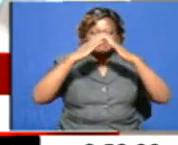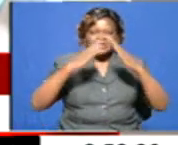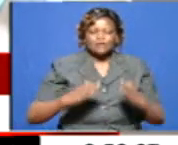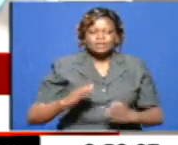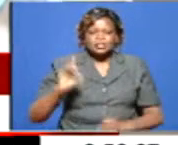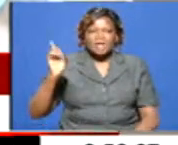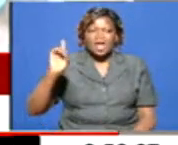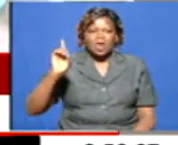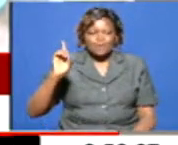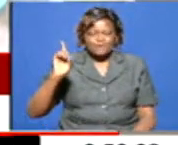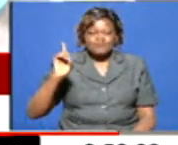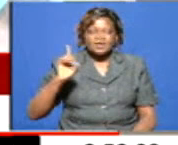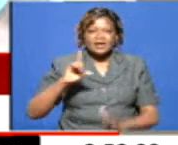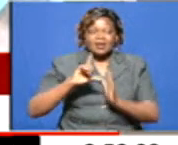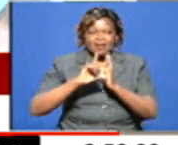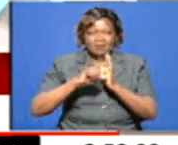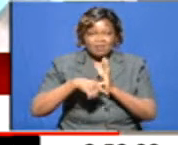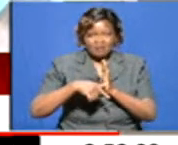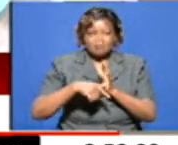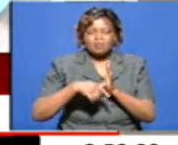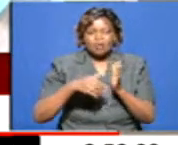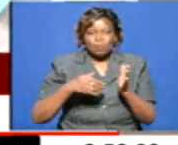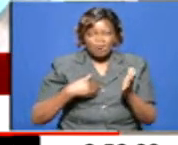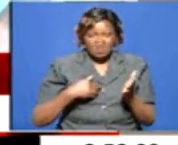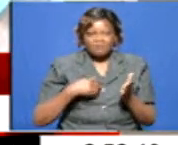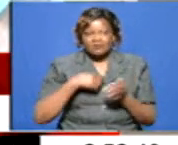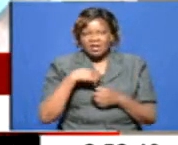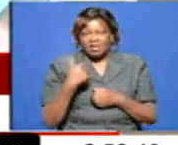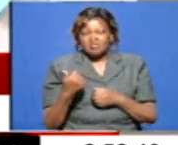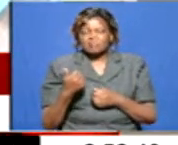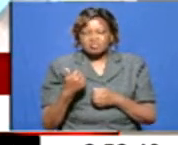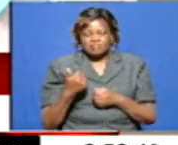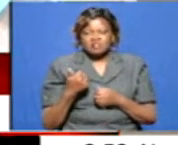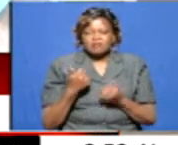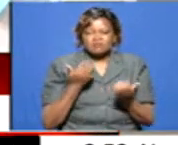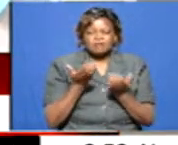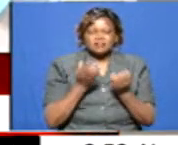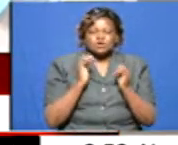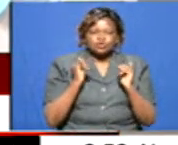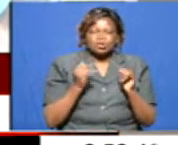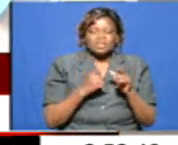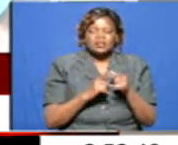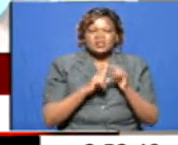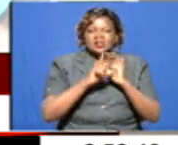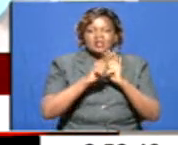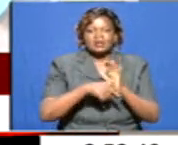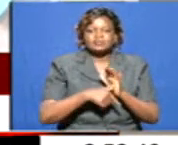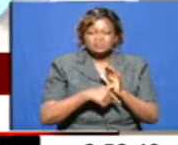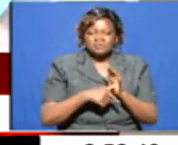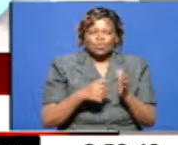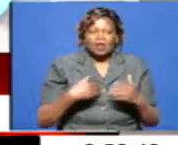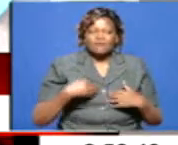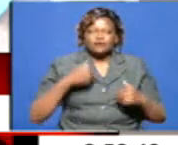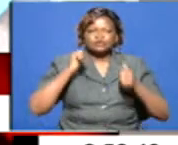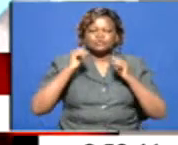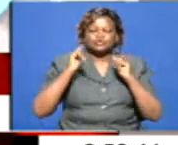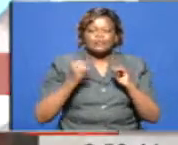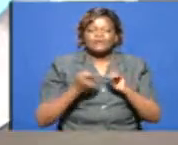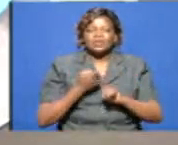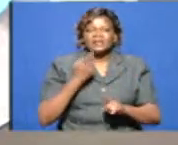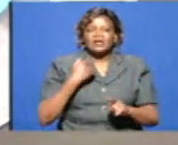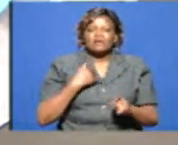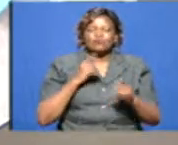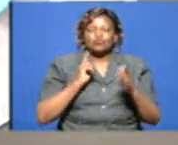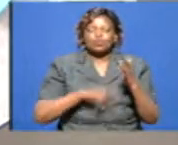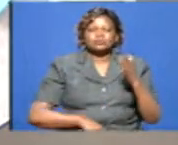Nairobi. Later on, we will have Cynthia Nyamai with the day's business news and Karen Kibet with the sport. But first things first,